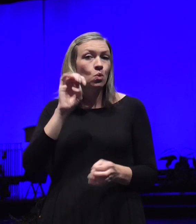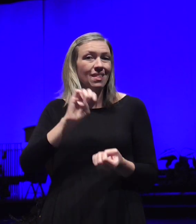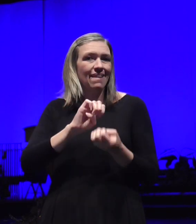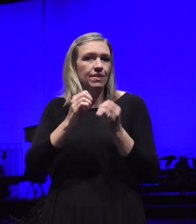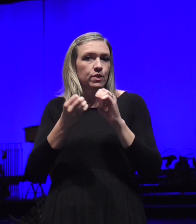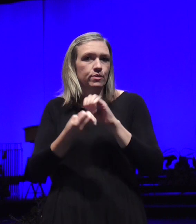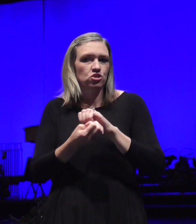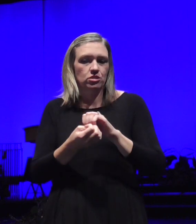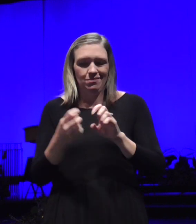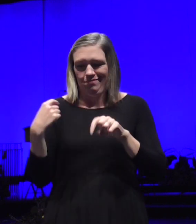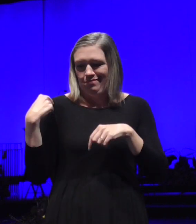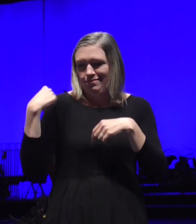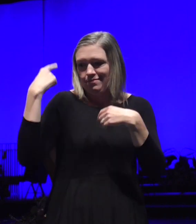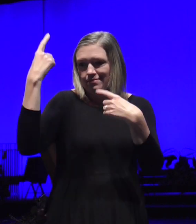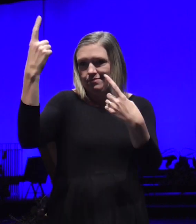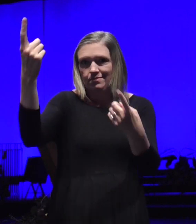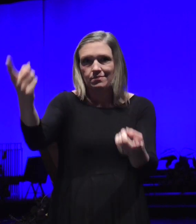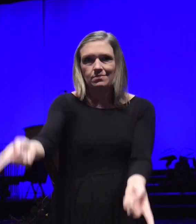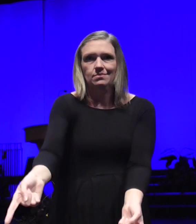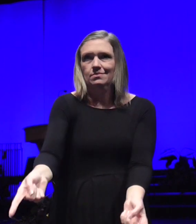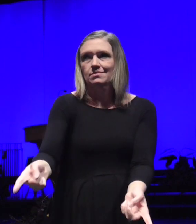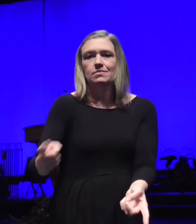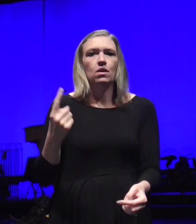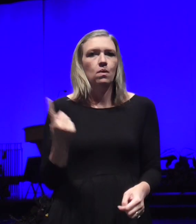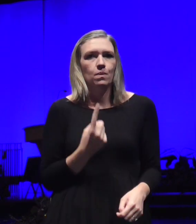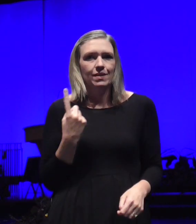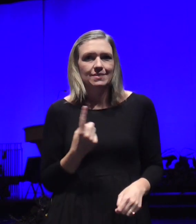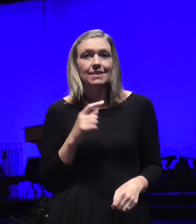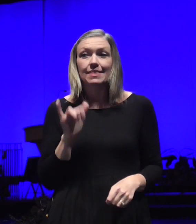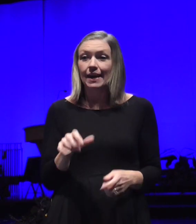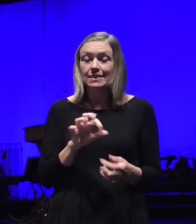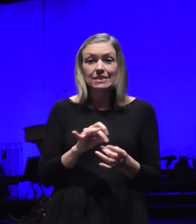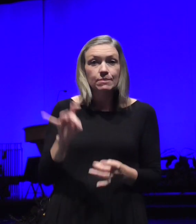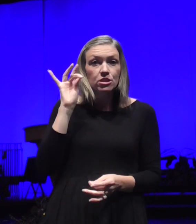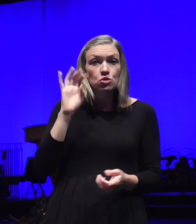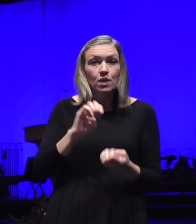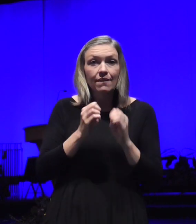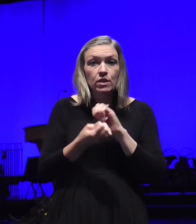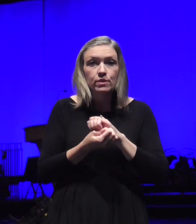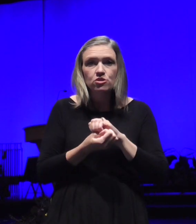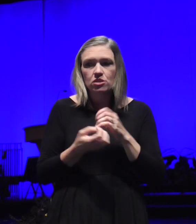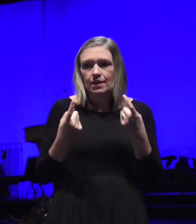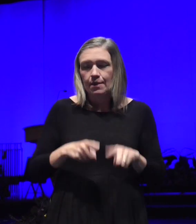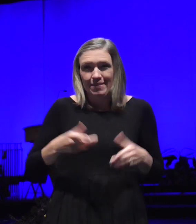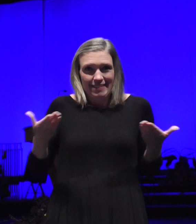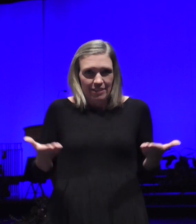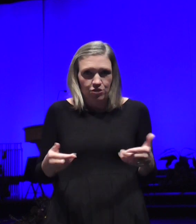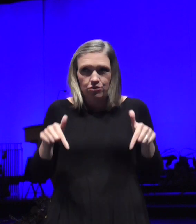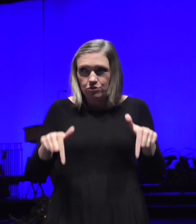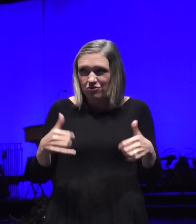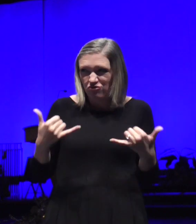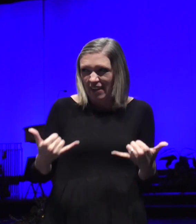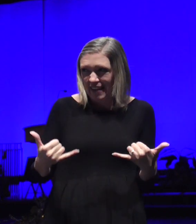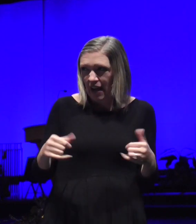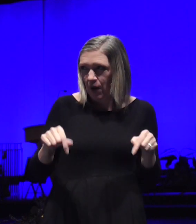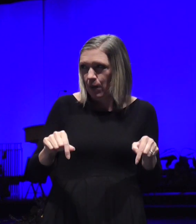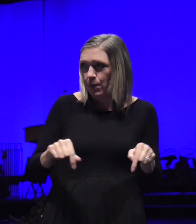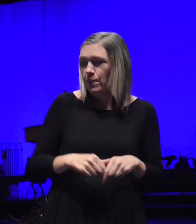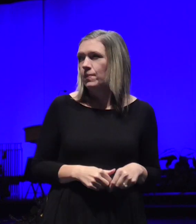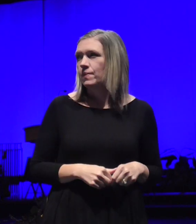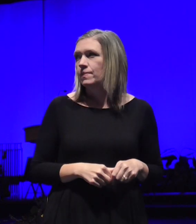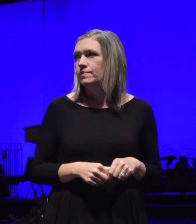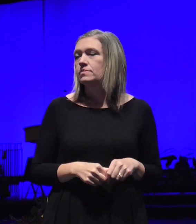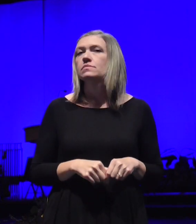that has always been going on. And the spiritual evolution is going on here right now. And